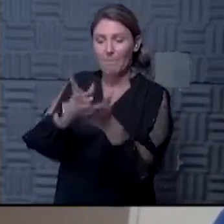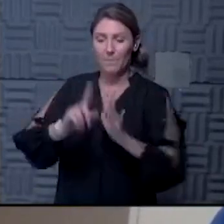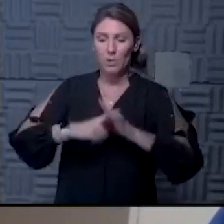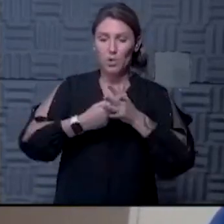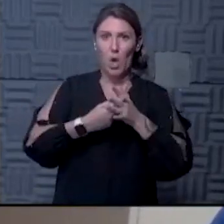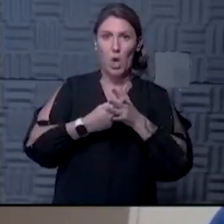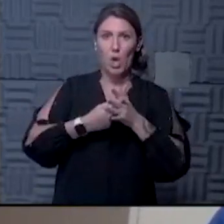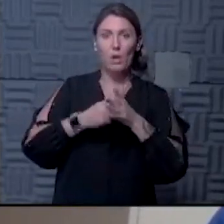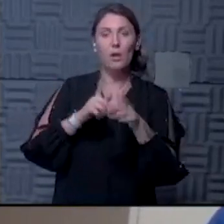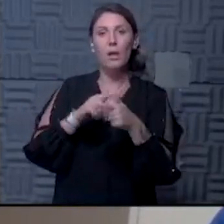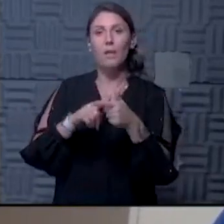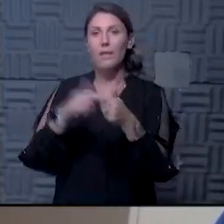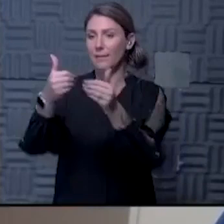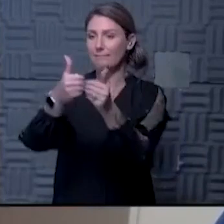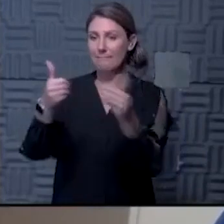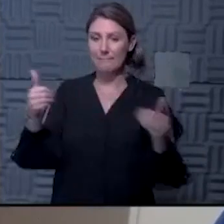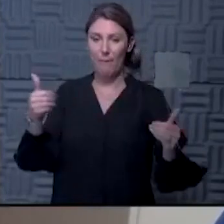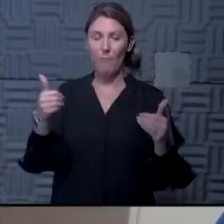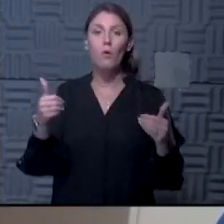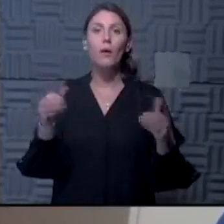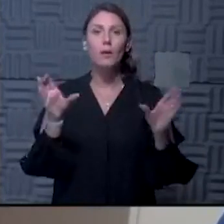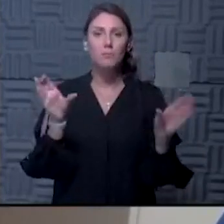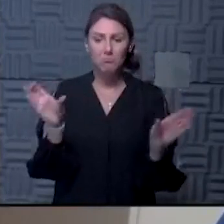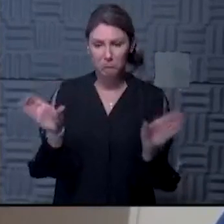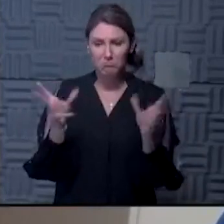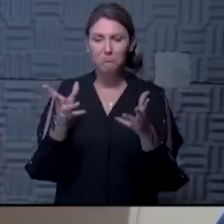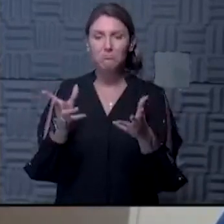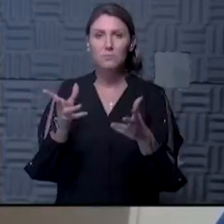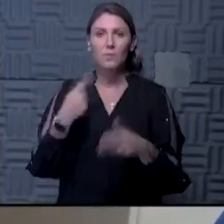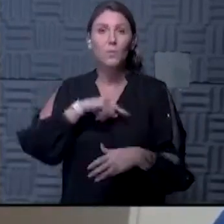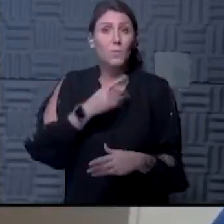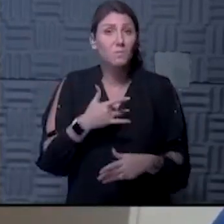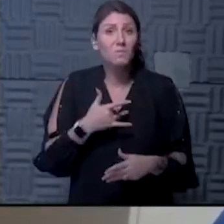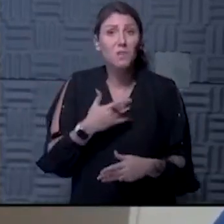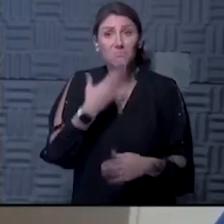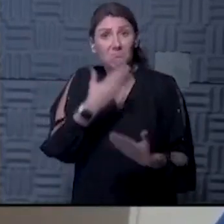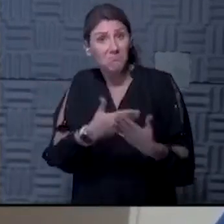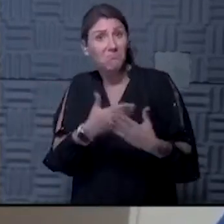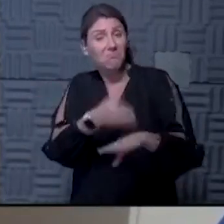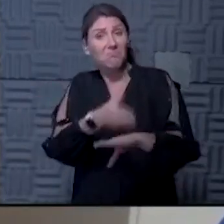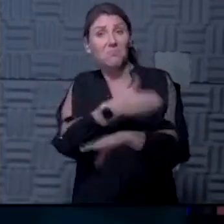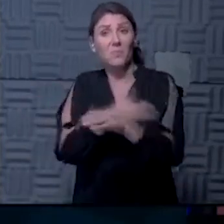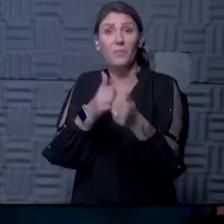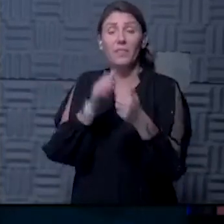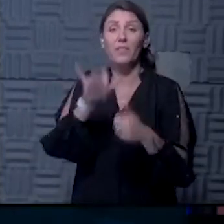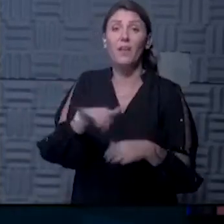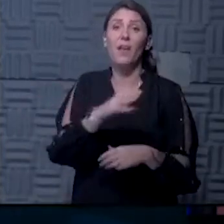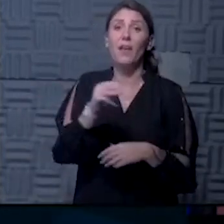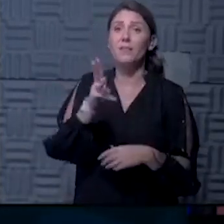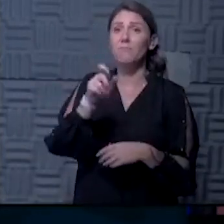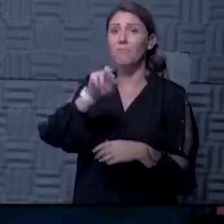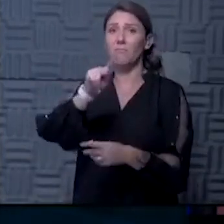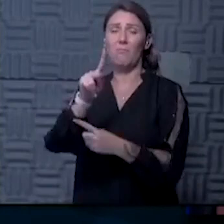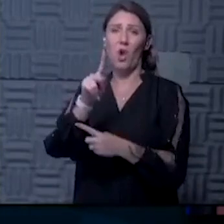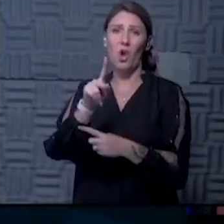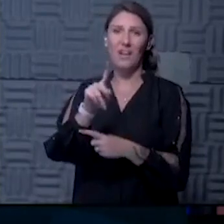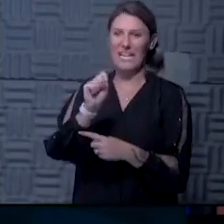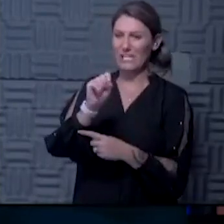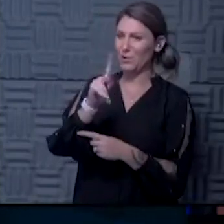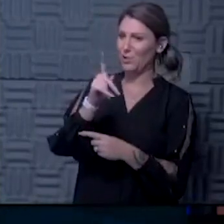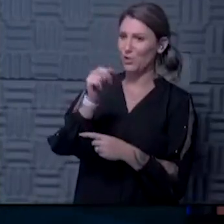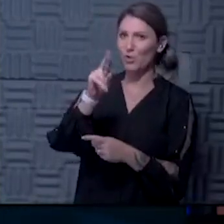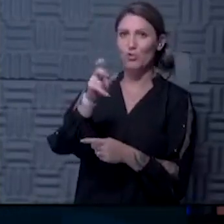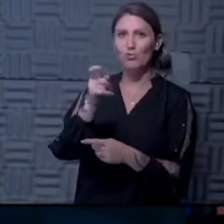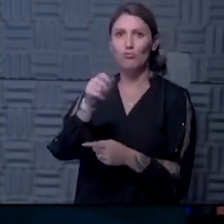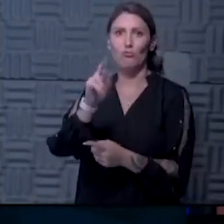and separate. And I felt like that we did a pretty good job of that. Okay. And Mark, a super spreader event, that's got to